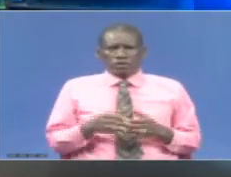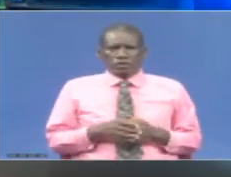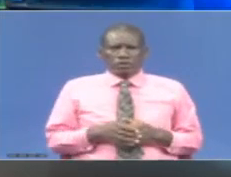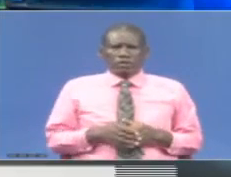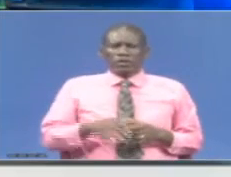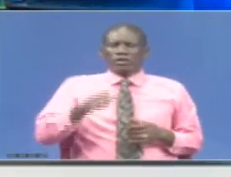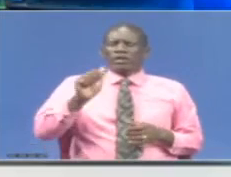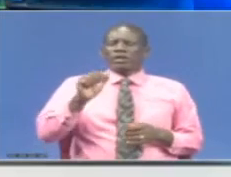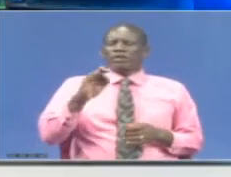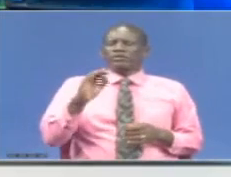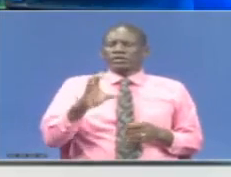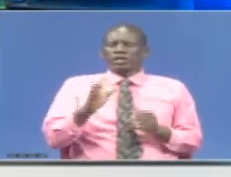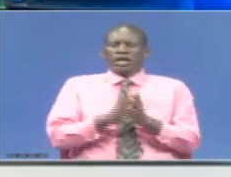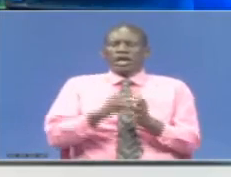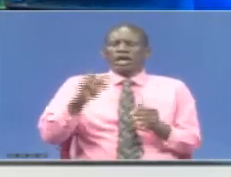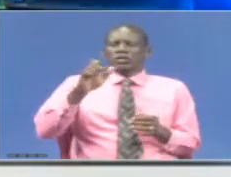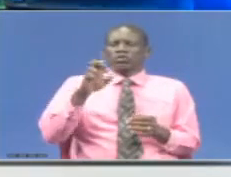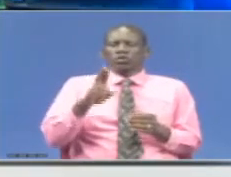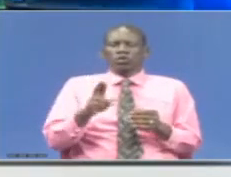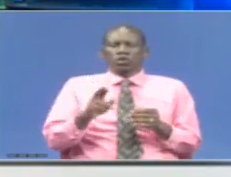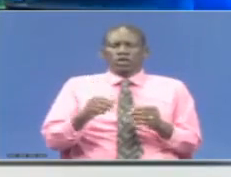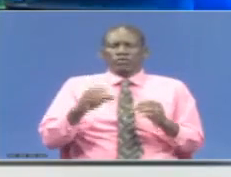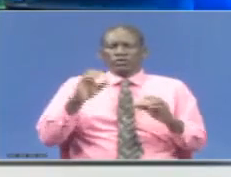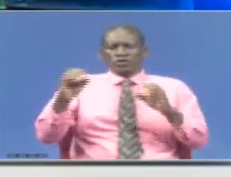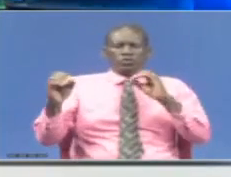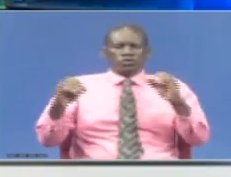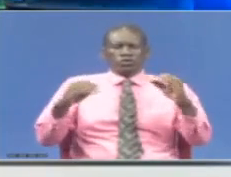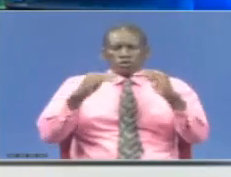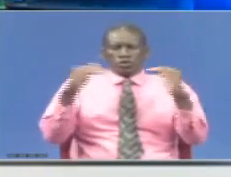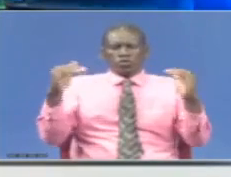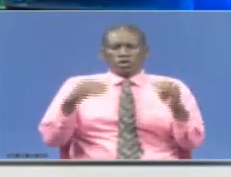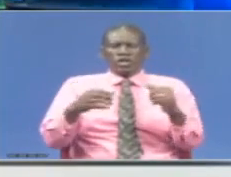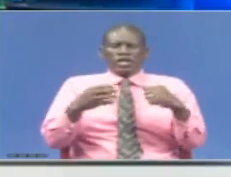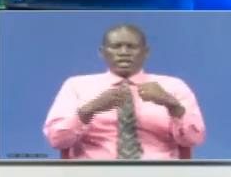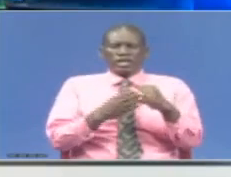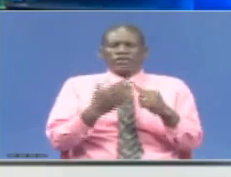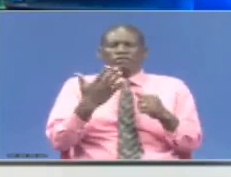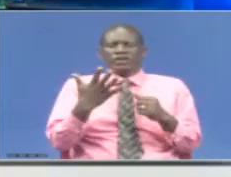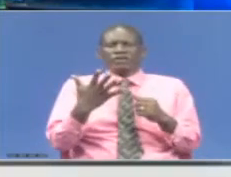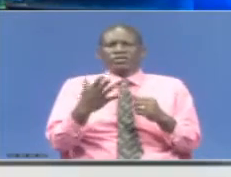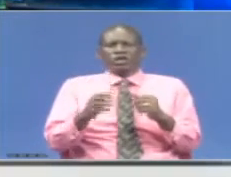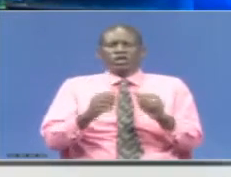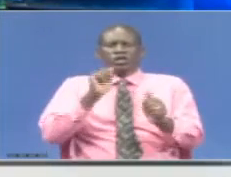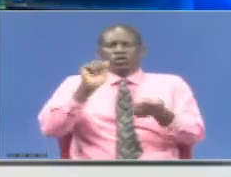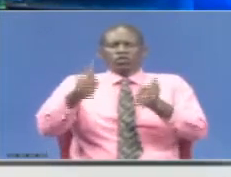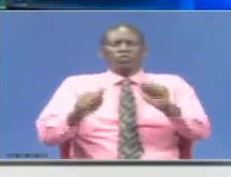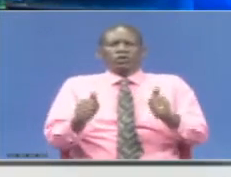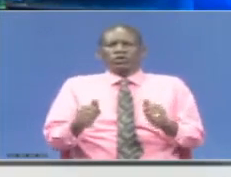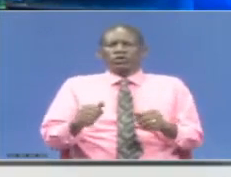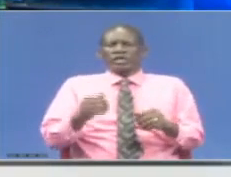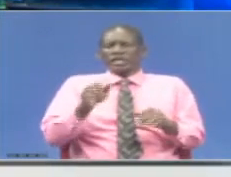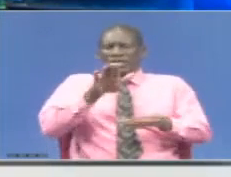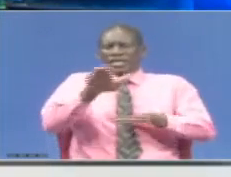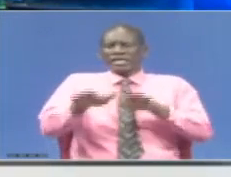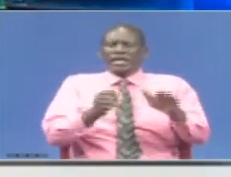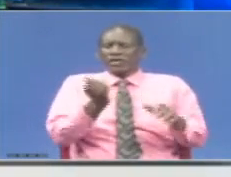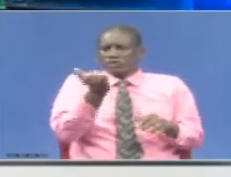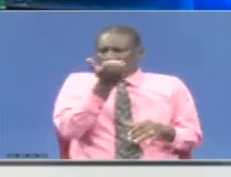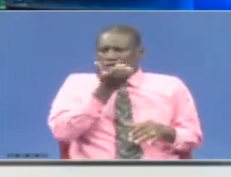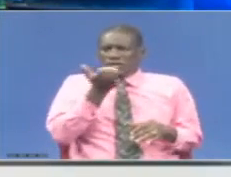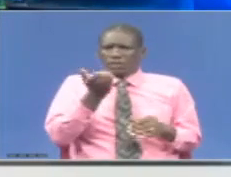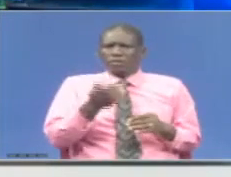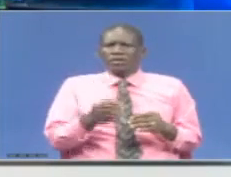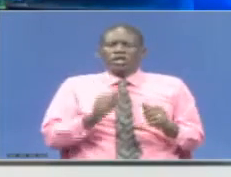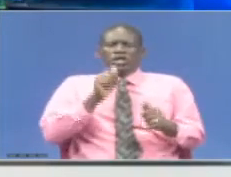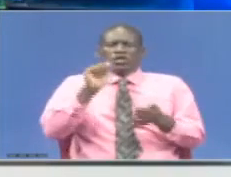FC Leopards and Gor Mahia battled out to a barren draw in the 95th Mashemeji Derby staged at the Nyayo National Stadium. The